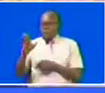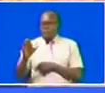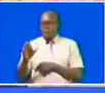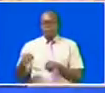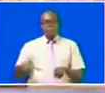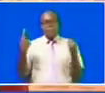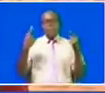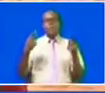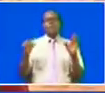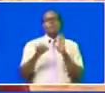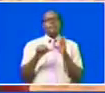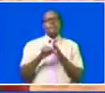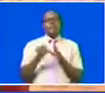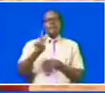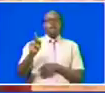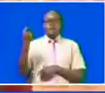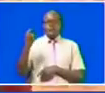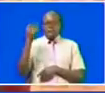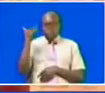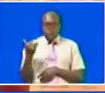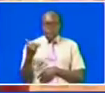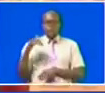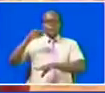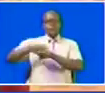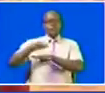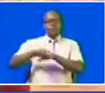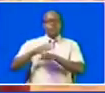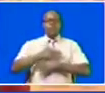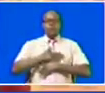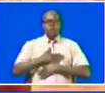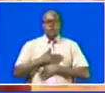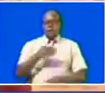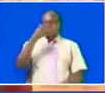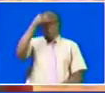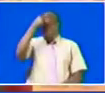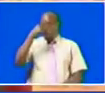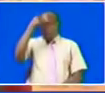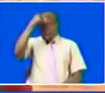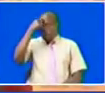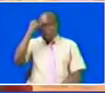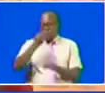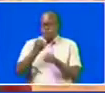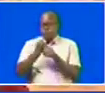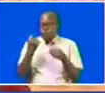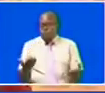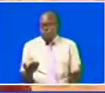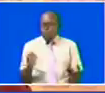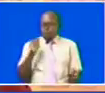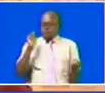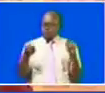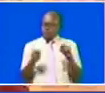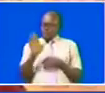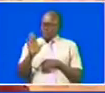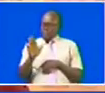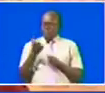Kenya. And that is why it would be instructive of Honorable Wetangula to recoil a bit,